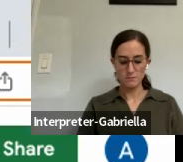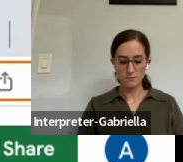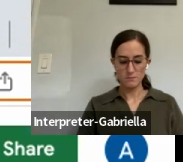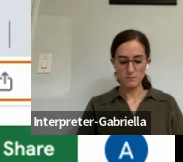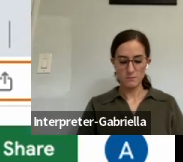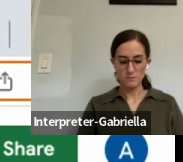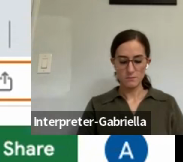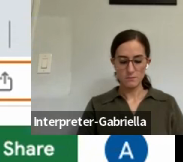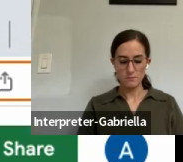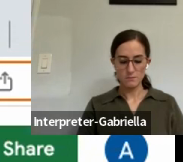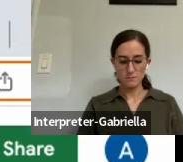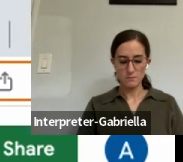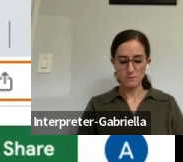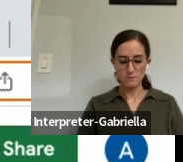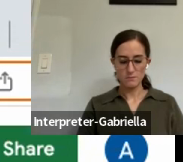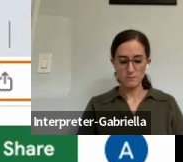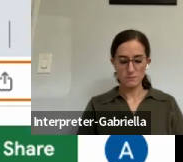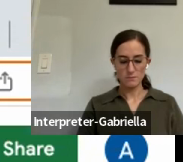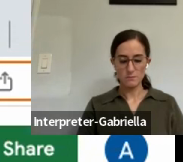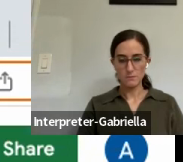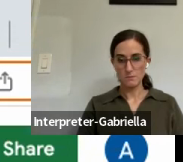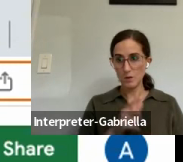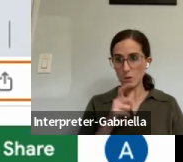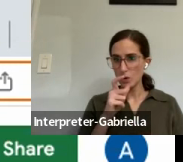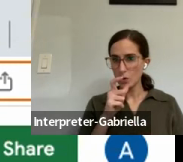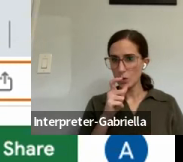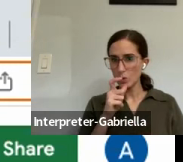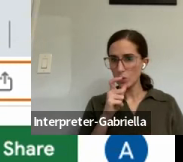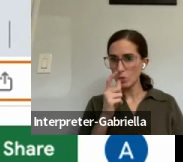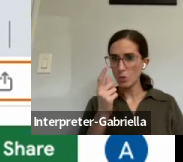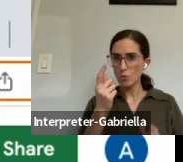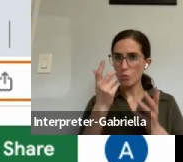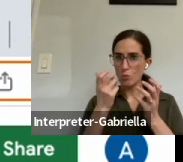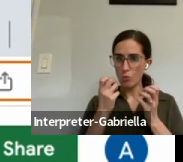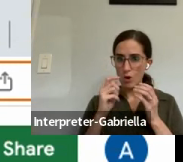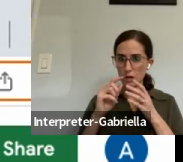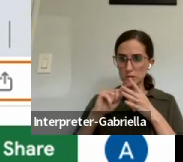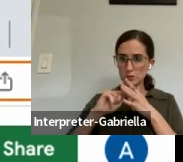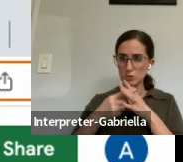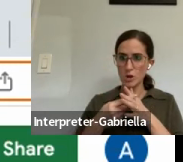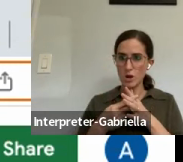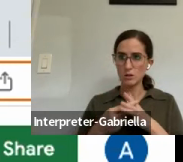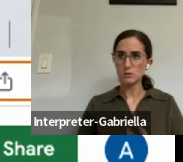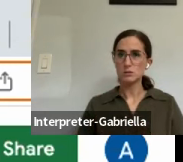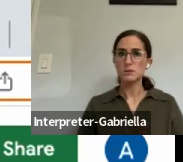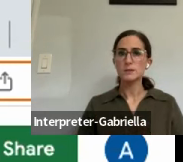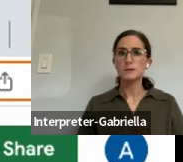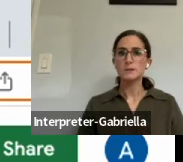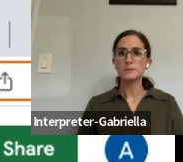So whoever would like to start, whoever added any can go ahead and chime in. Comience el que quiere o la que